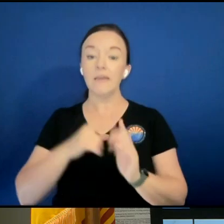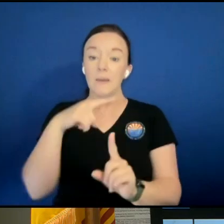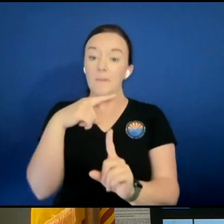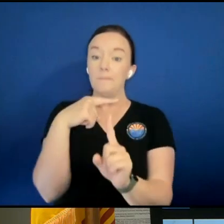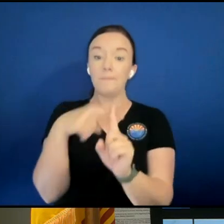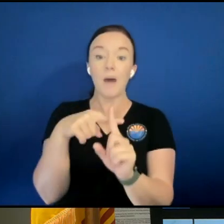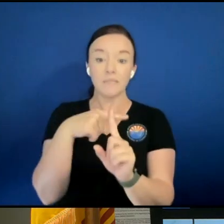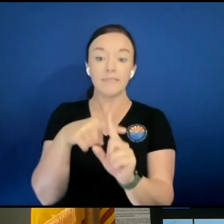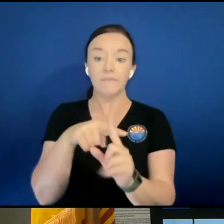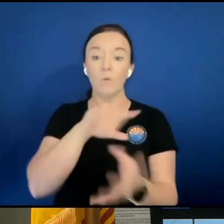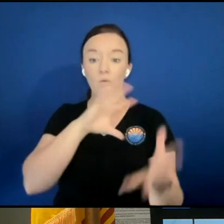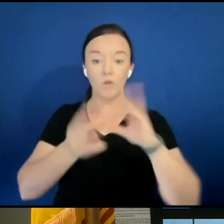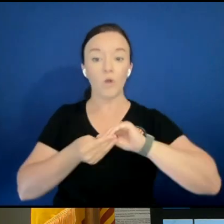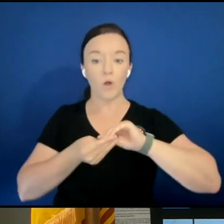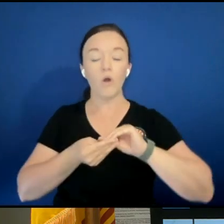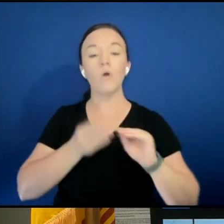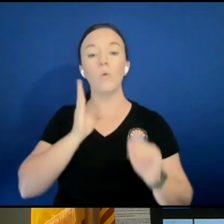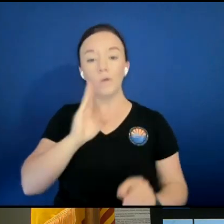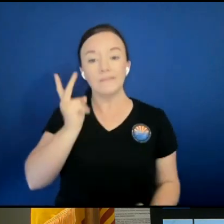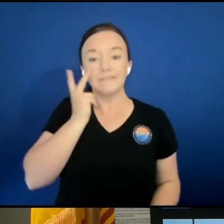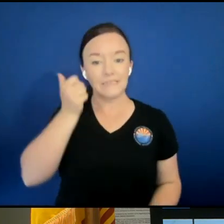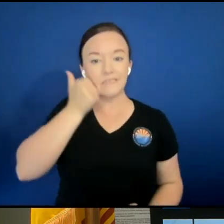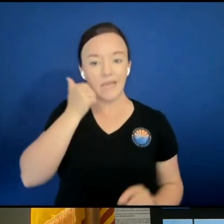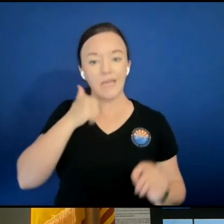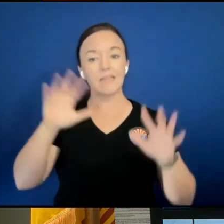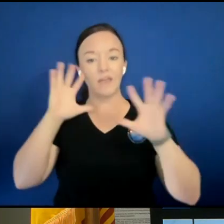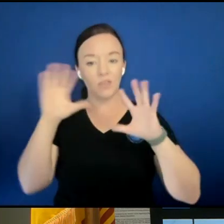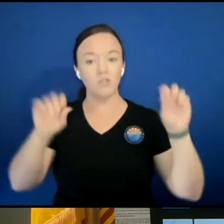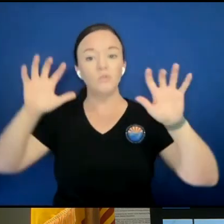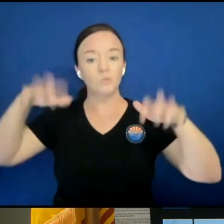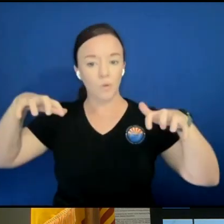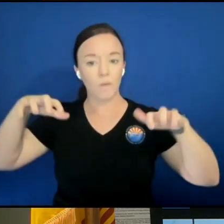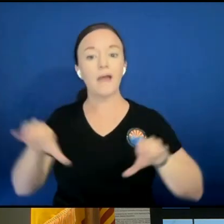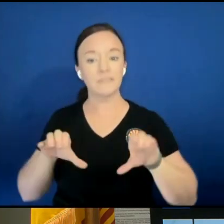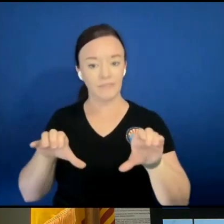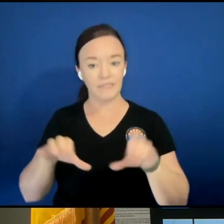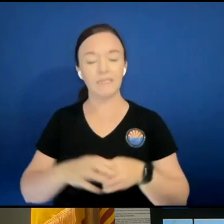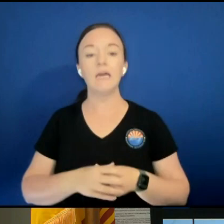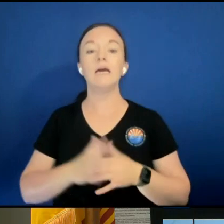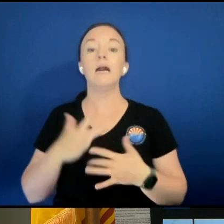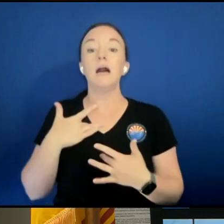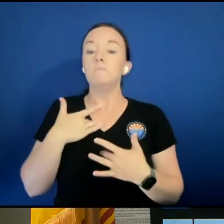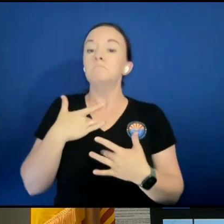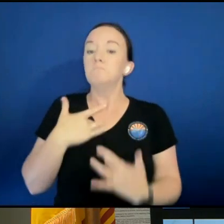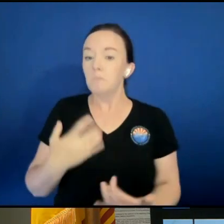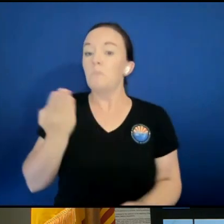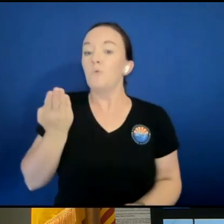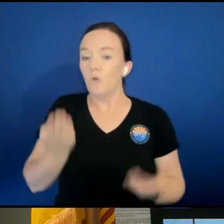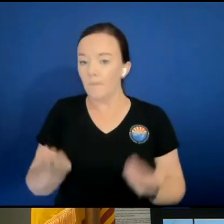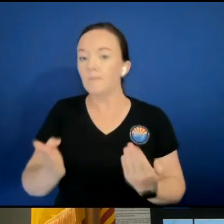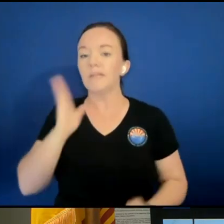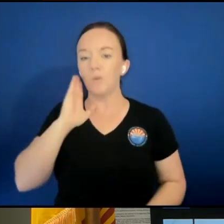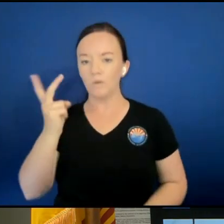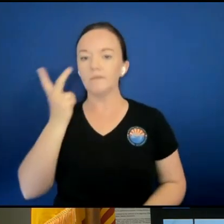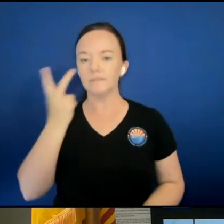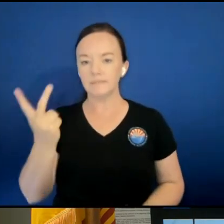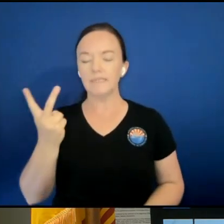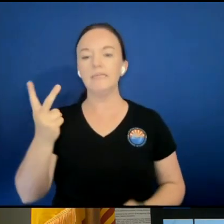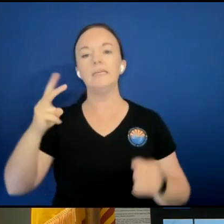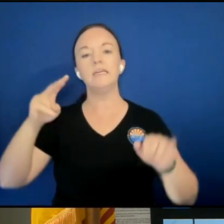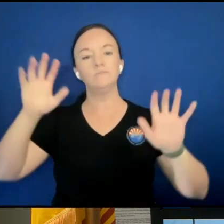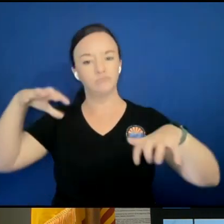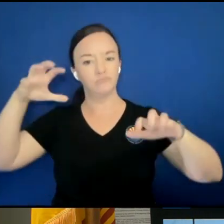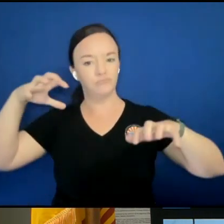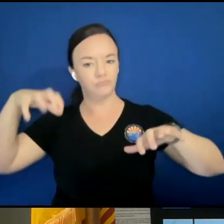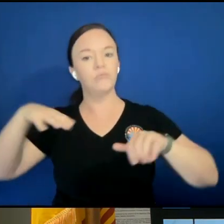are going to see daily thunderstorm activity, and it's fairly likely that we will see some thunderstorms and showers over the